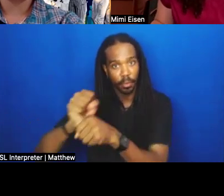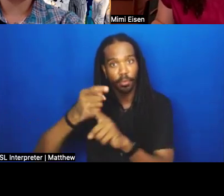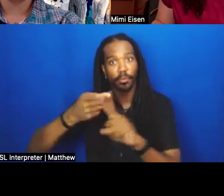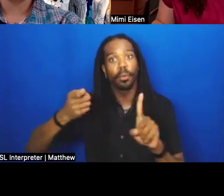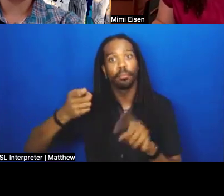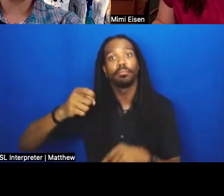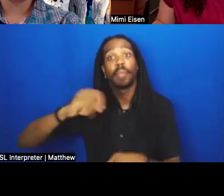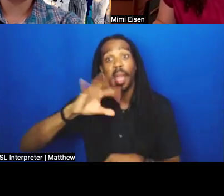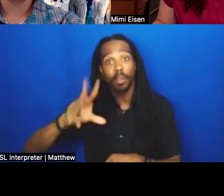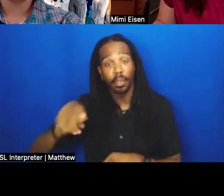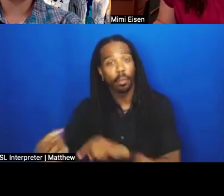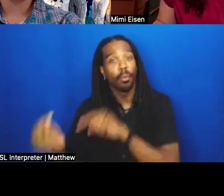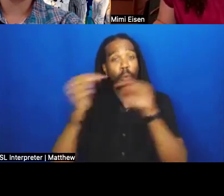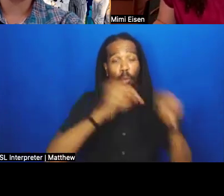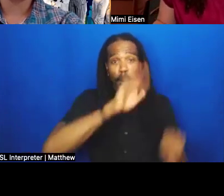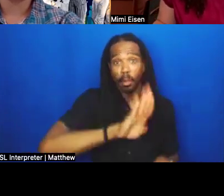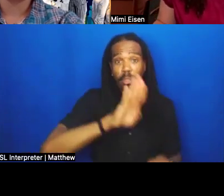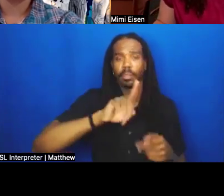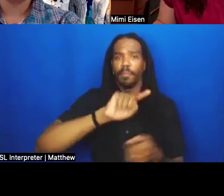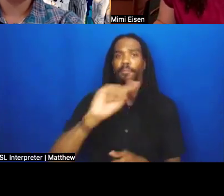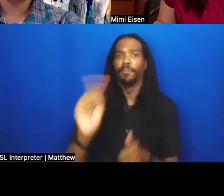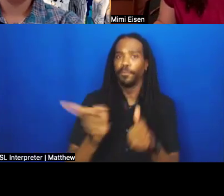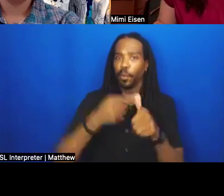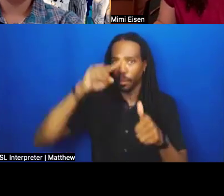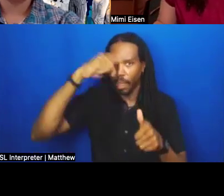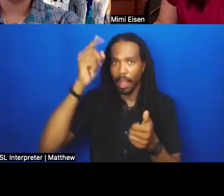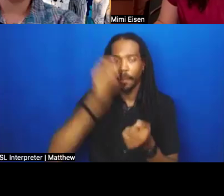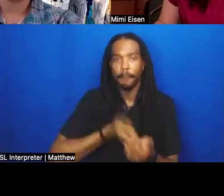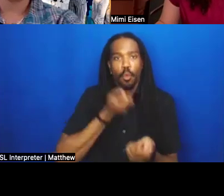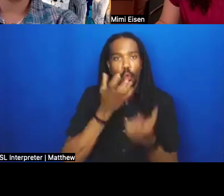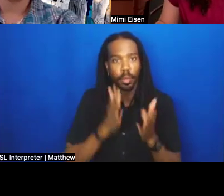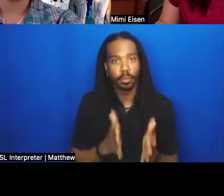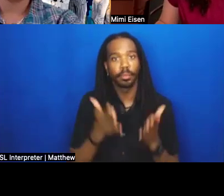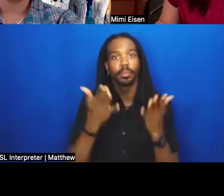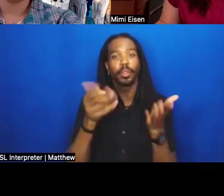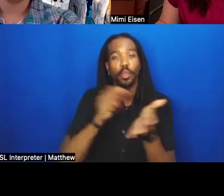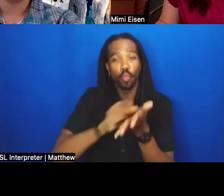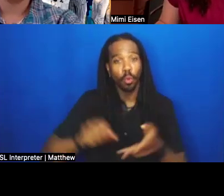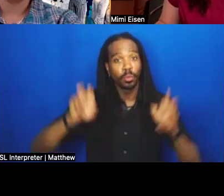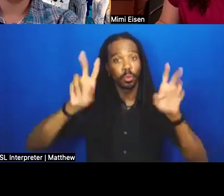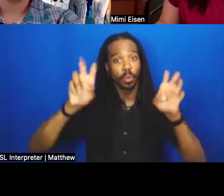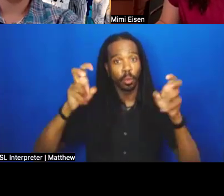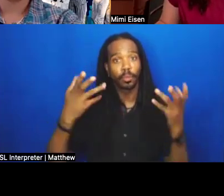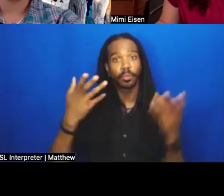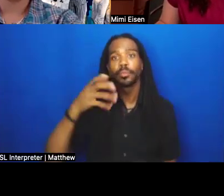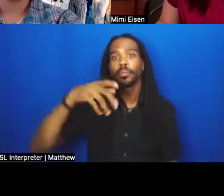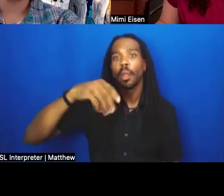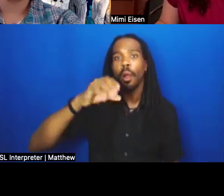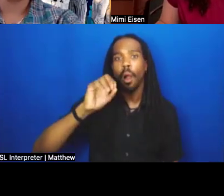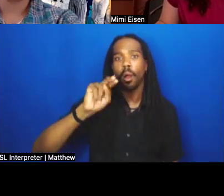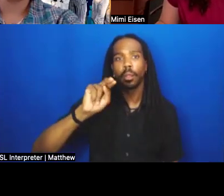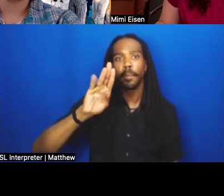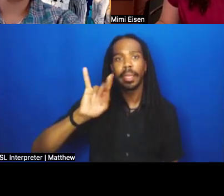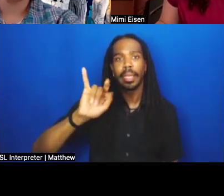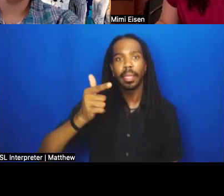Black poet. And she wrote a poem called On Being Brought from Africa to America. And she challenged the idea of